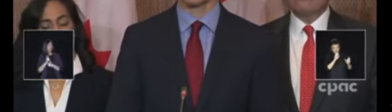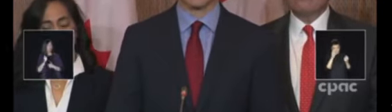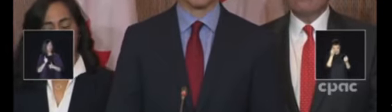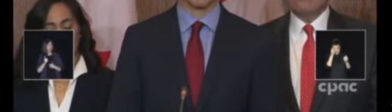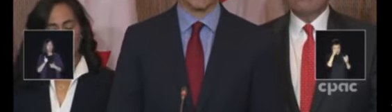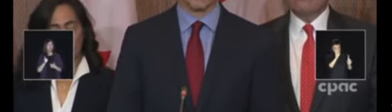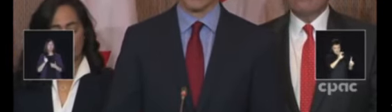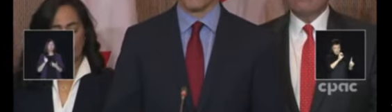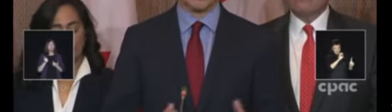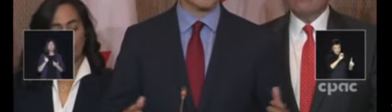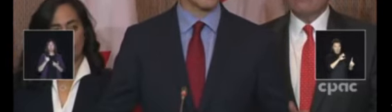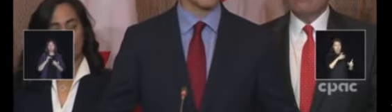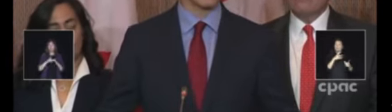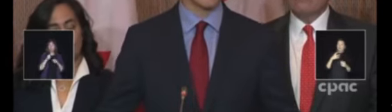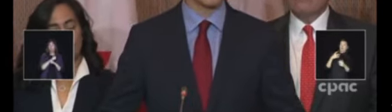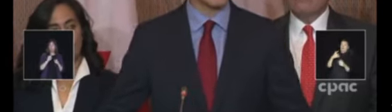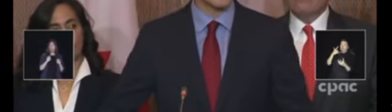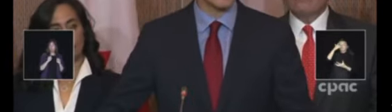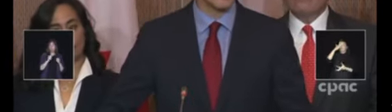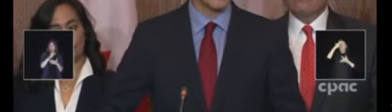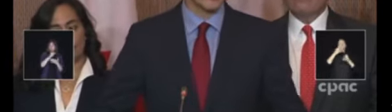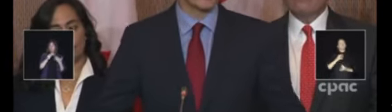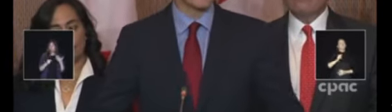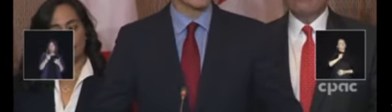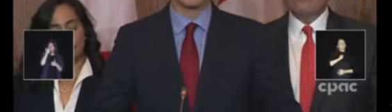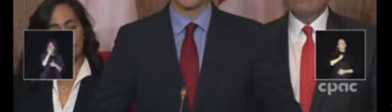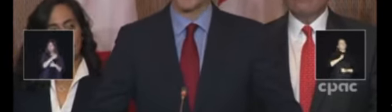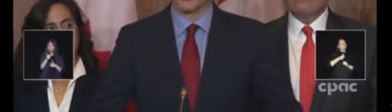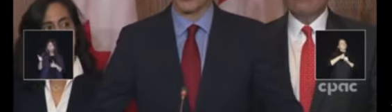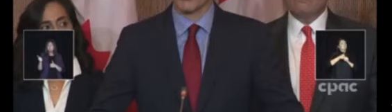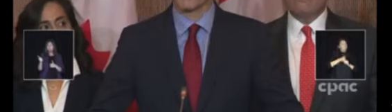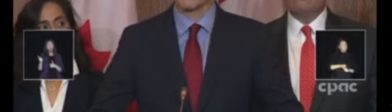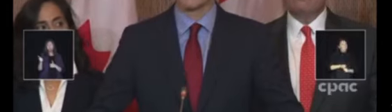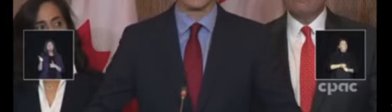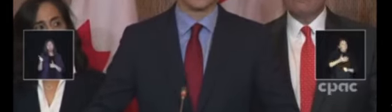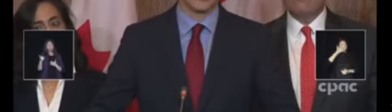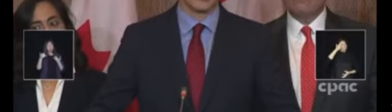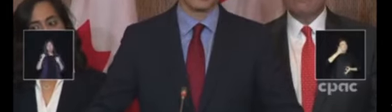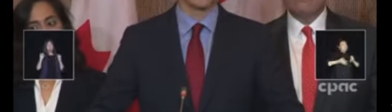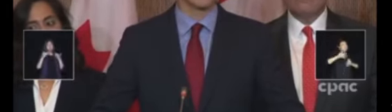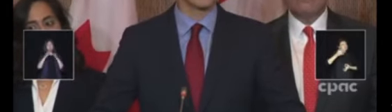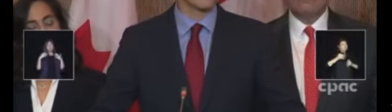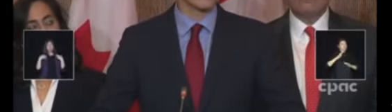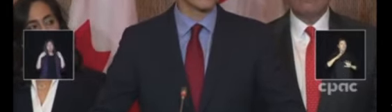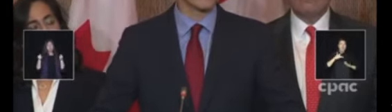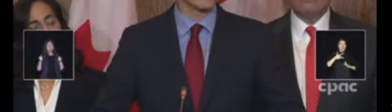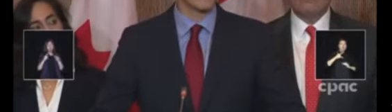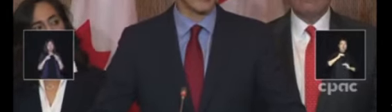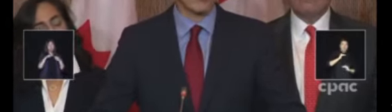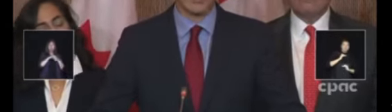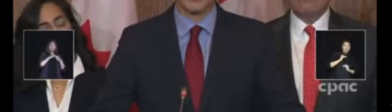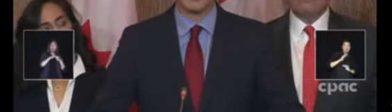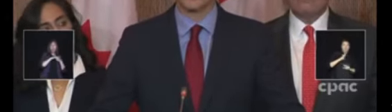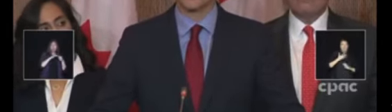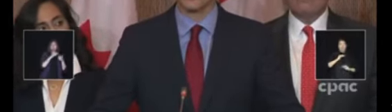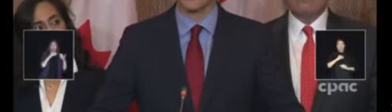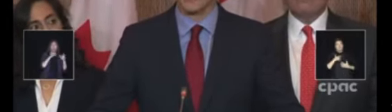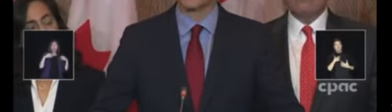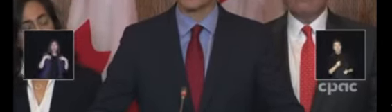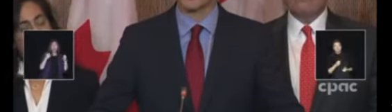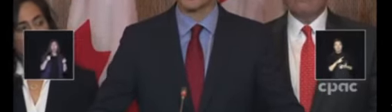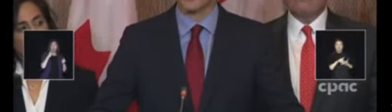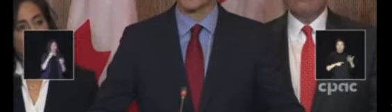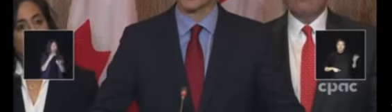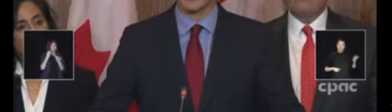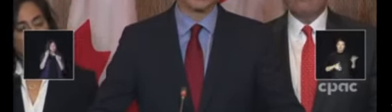to keep safe. We still obviously are going to see public health authorities and local authorities make recommendations on the